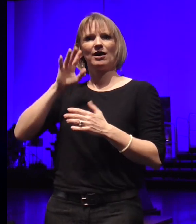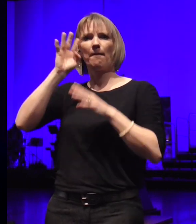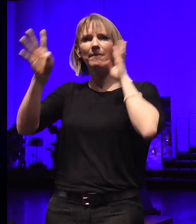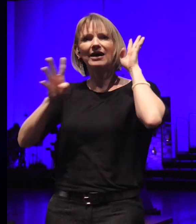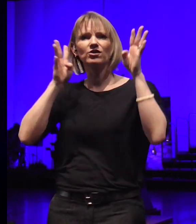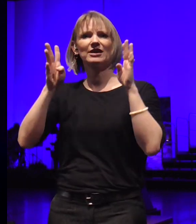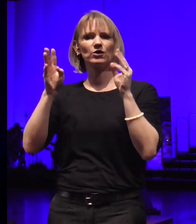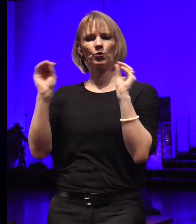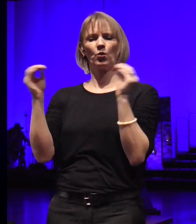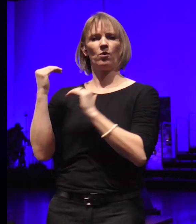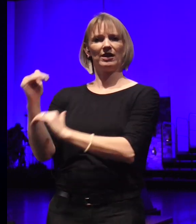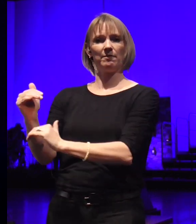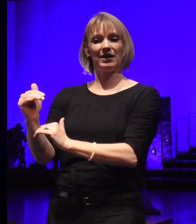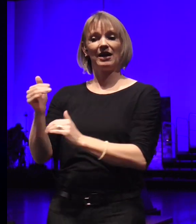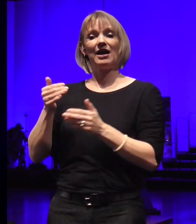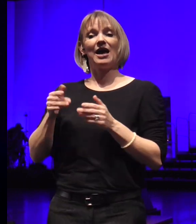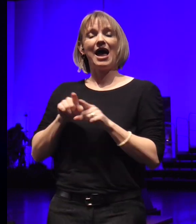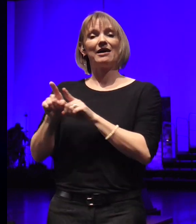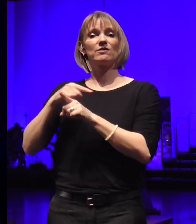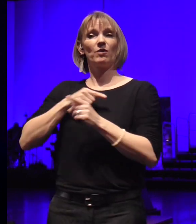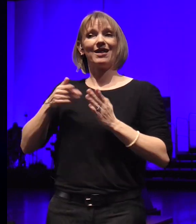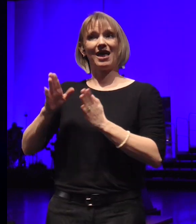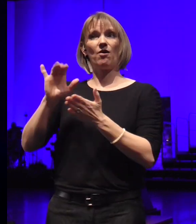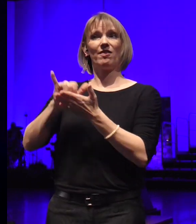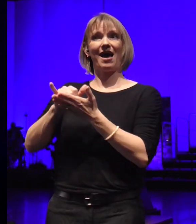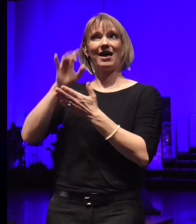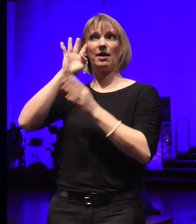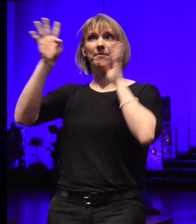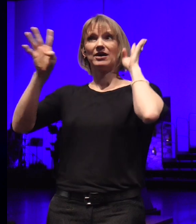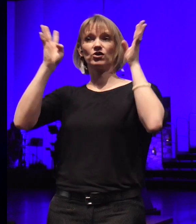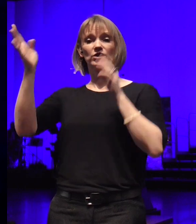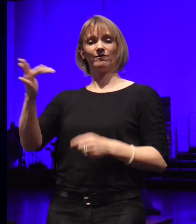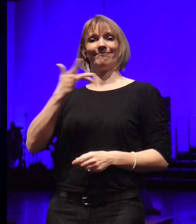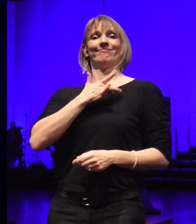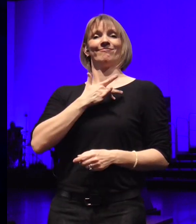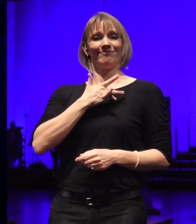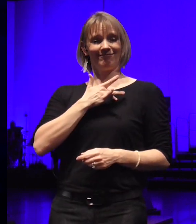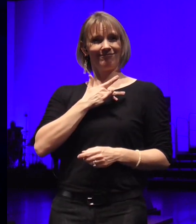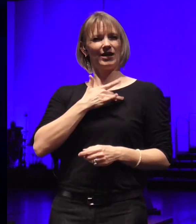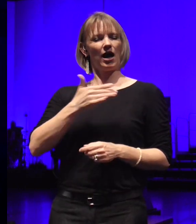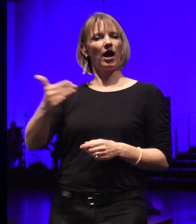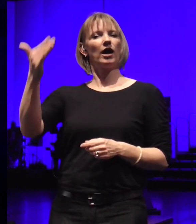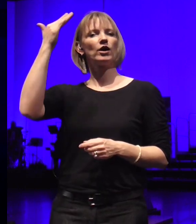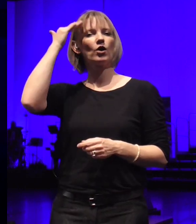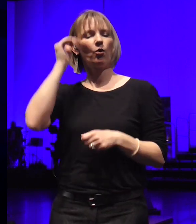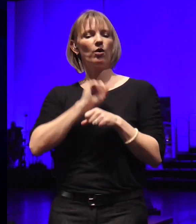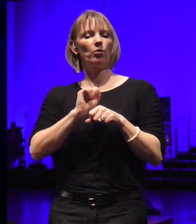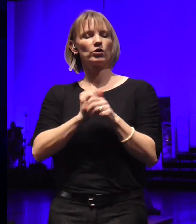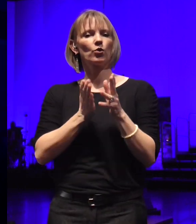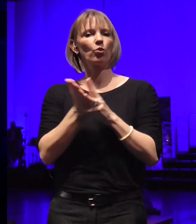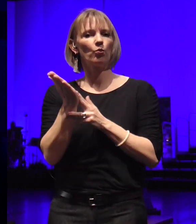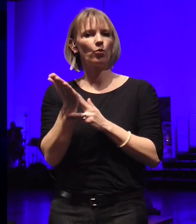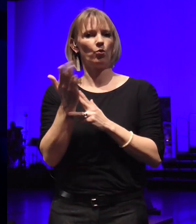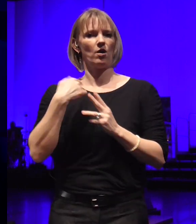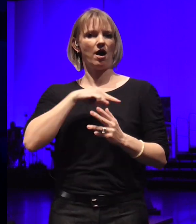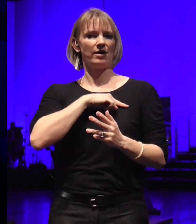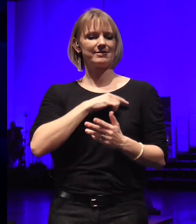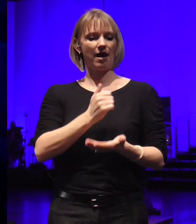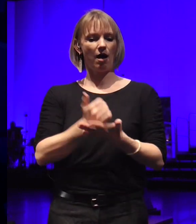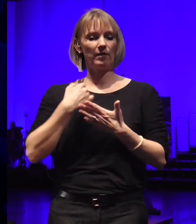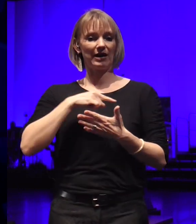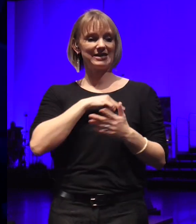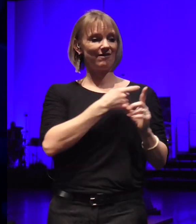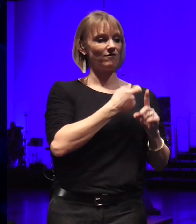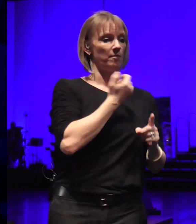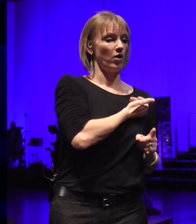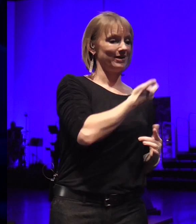we allow that limitless creative imagination to touch our hearts, I know it works through us, helping us to move from